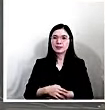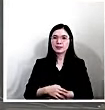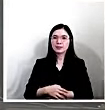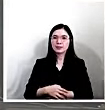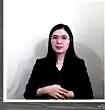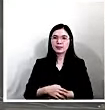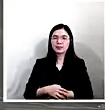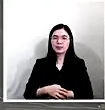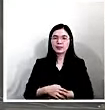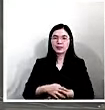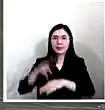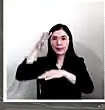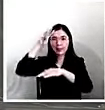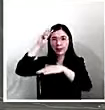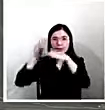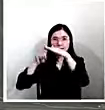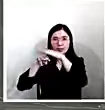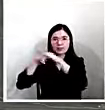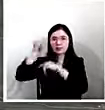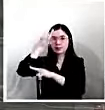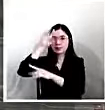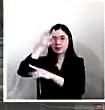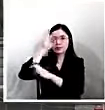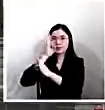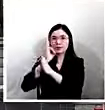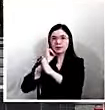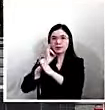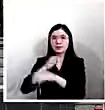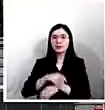The mystery of faith.